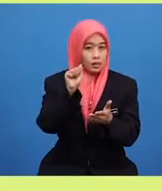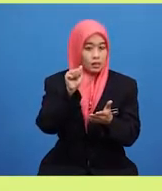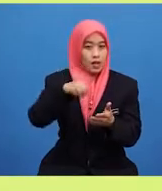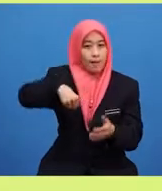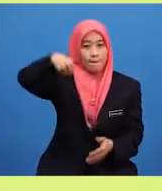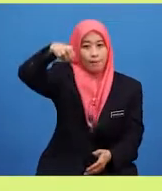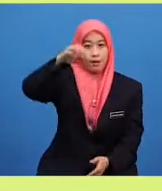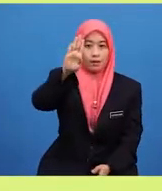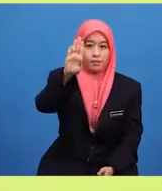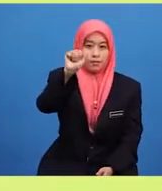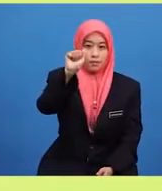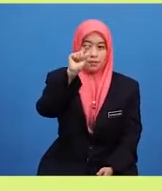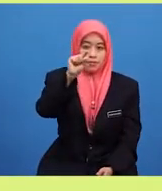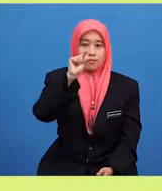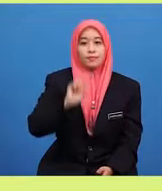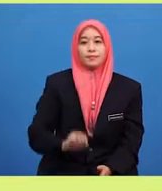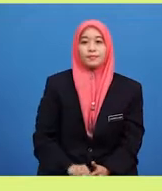It's a bag.